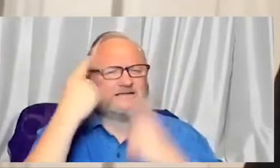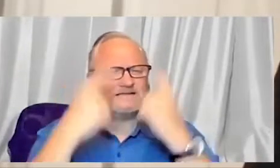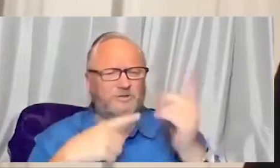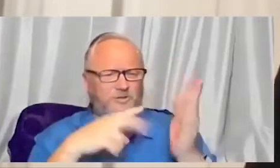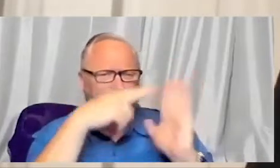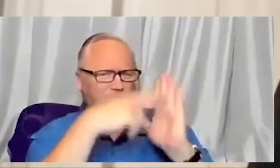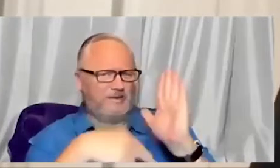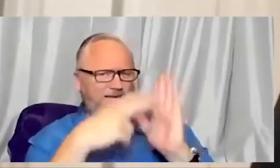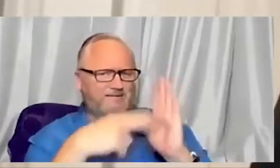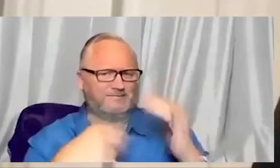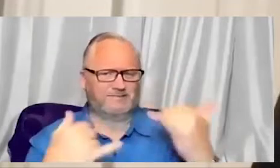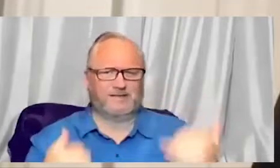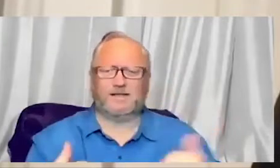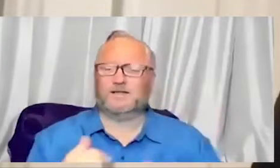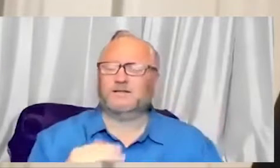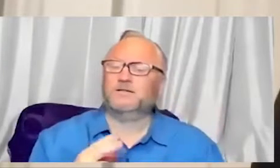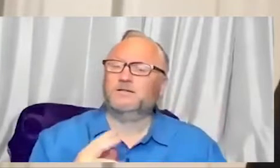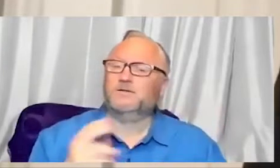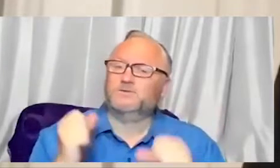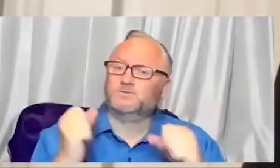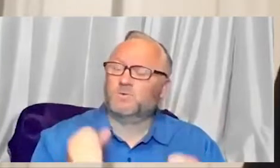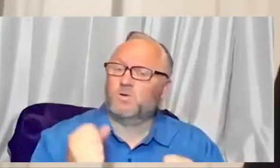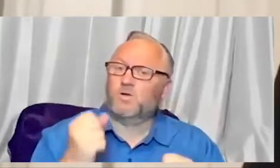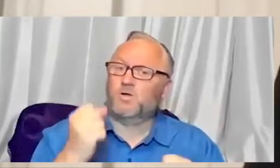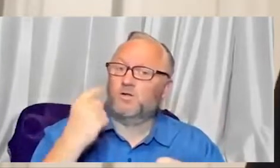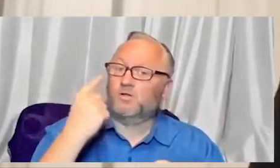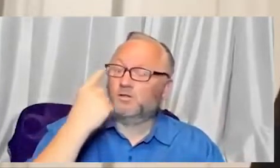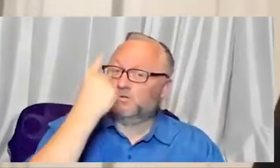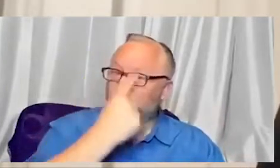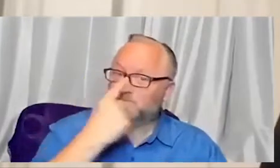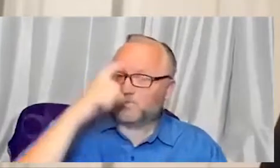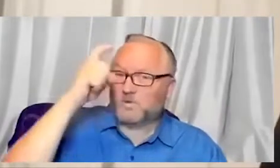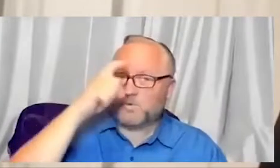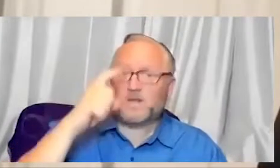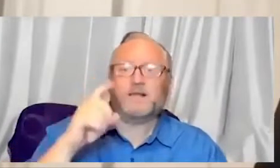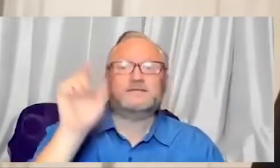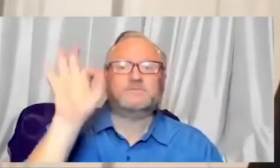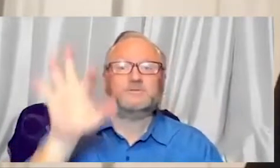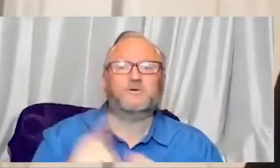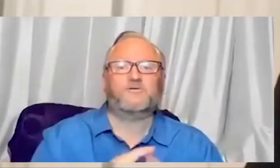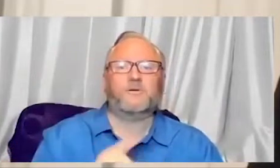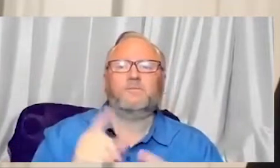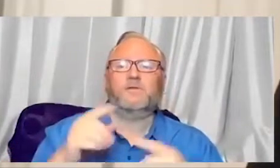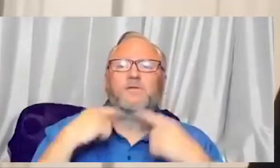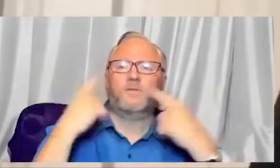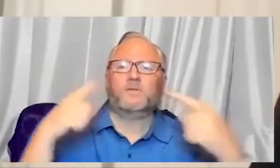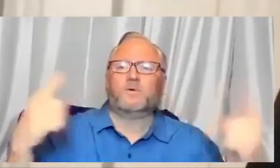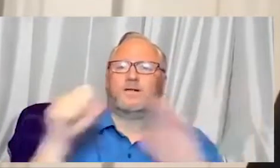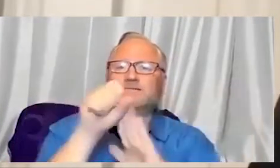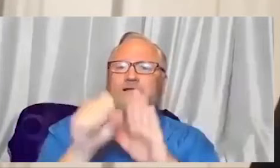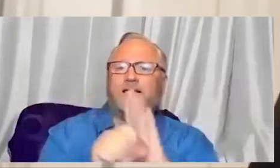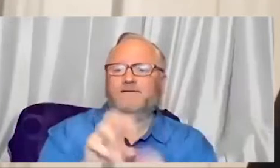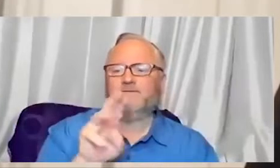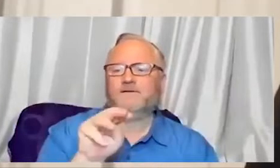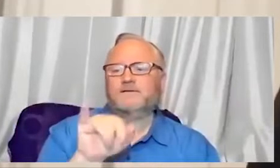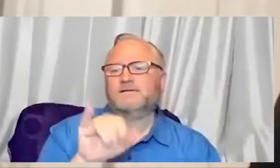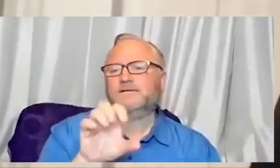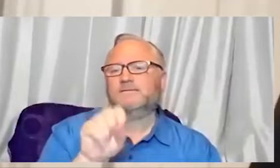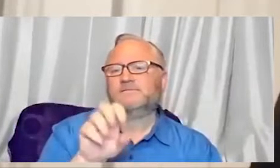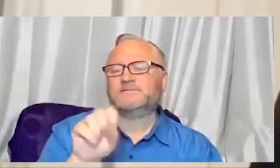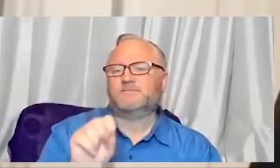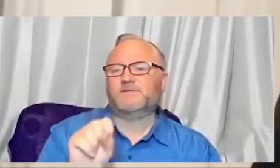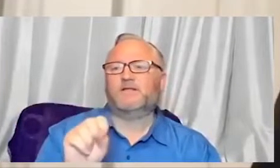been a thoughtful and wise minister from the great state of Mississippi who has championed bringing our